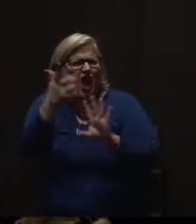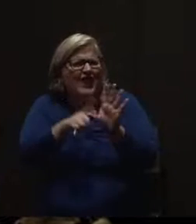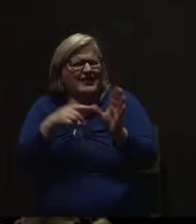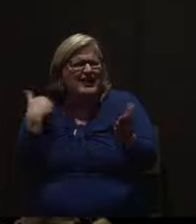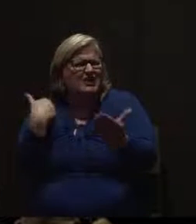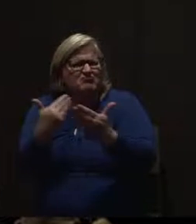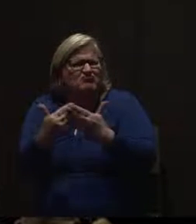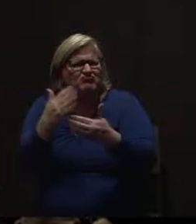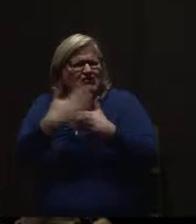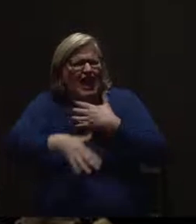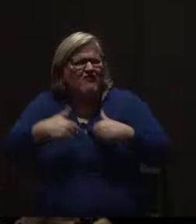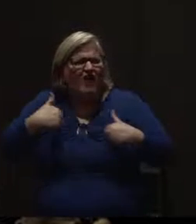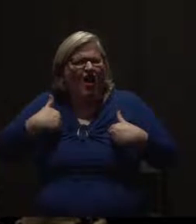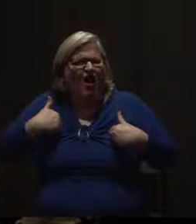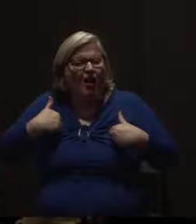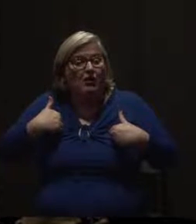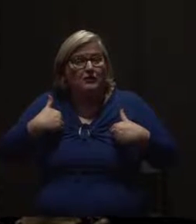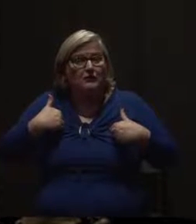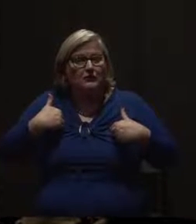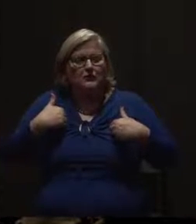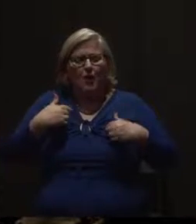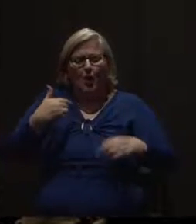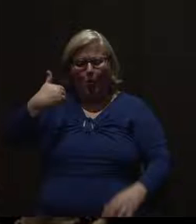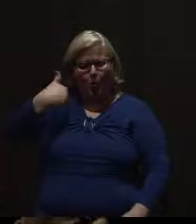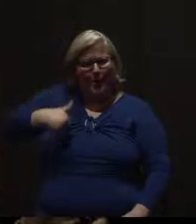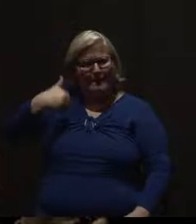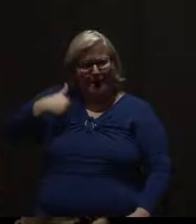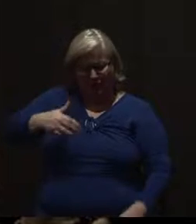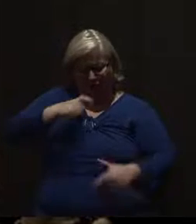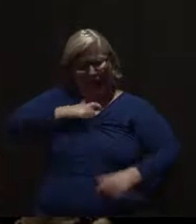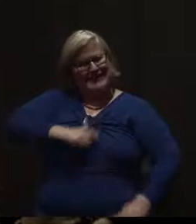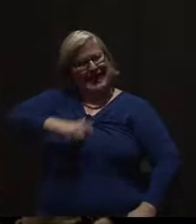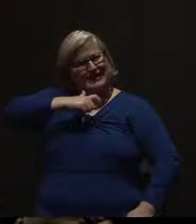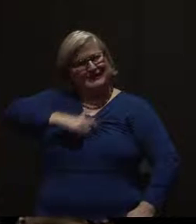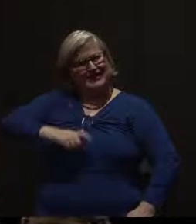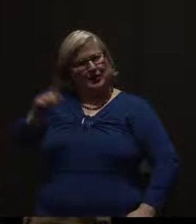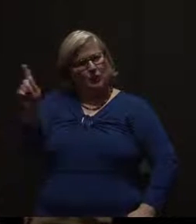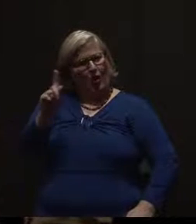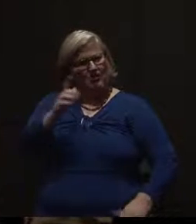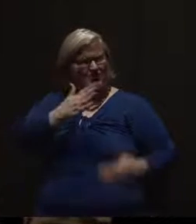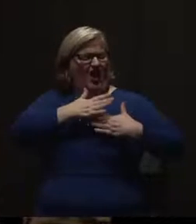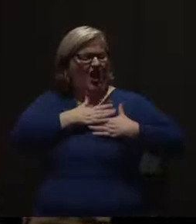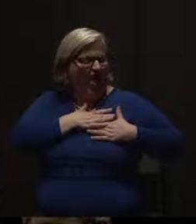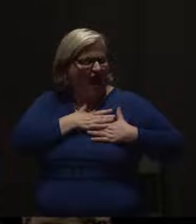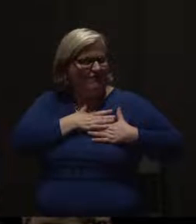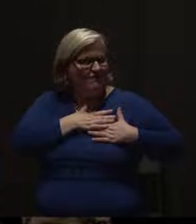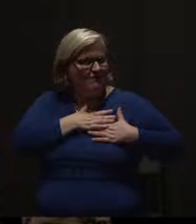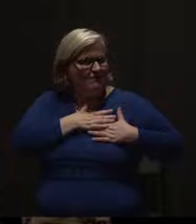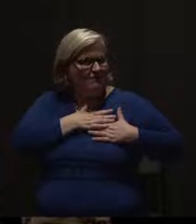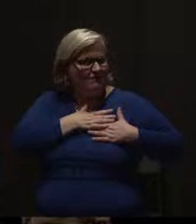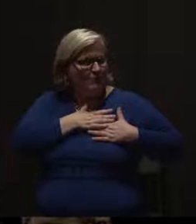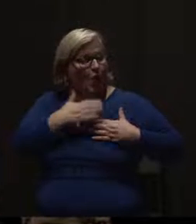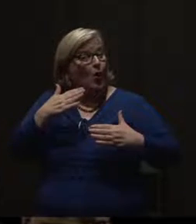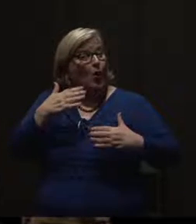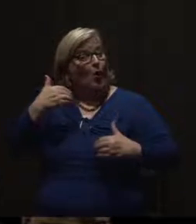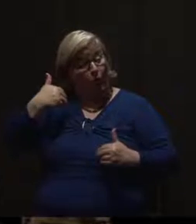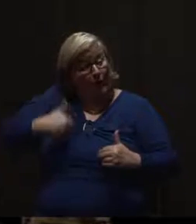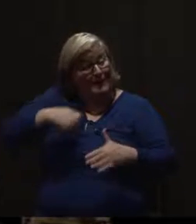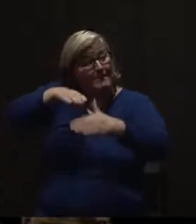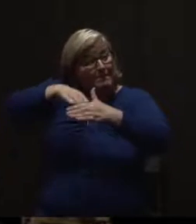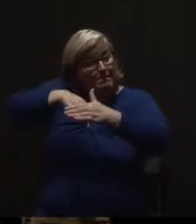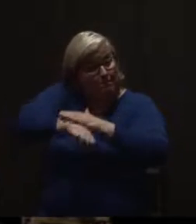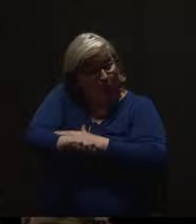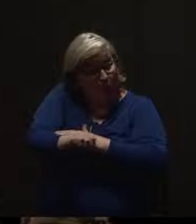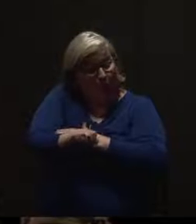maybe. Love is what being a woman is all about. Still speaking of cis women here. In our society, we don't just